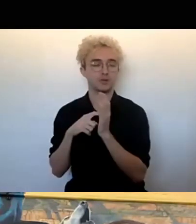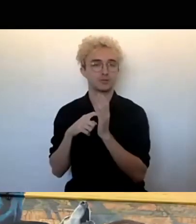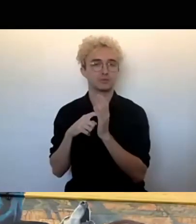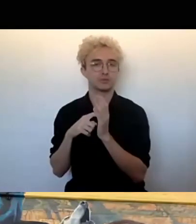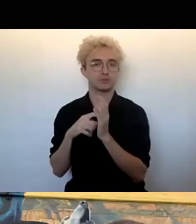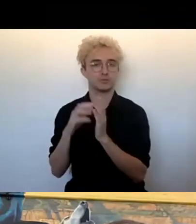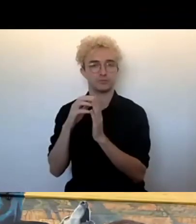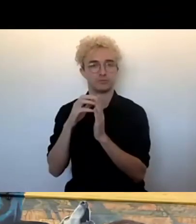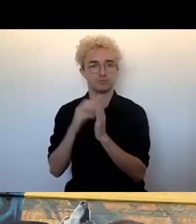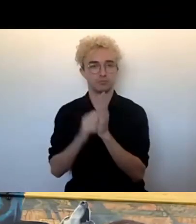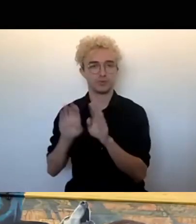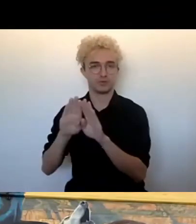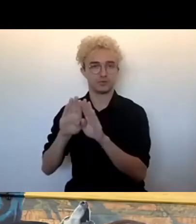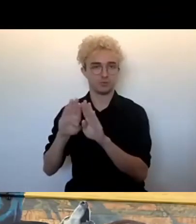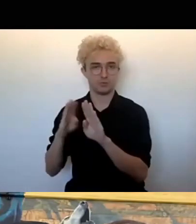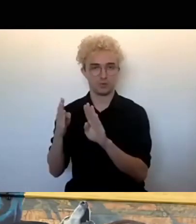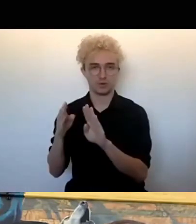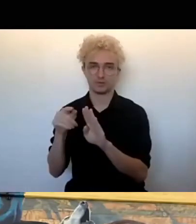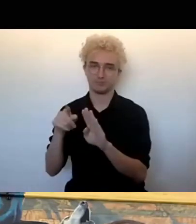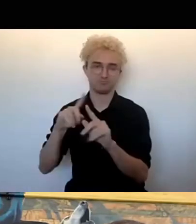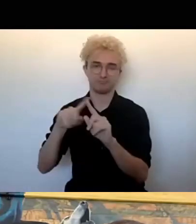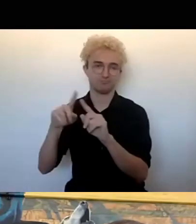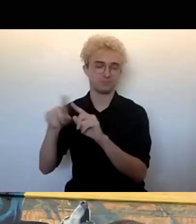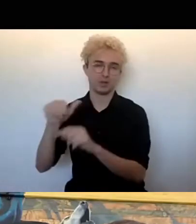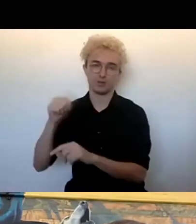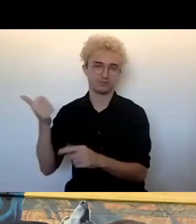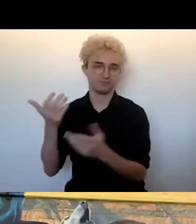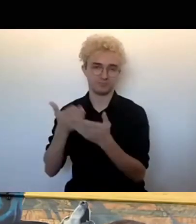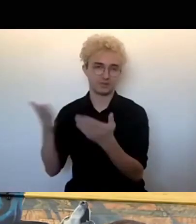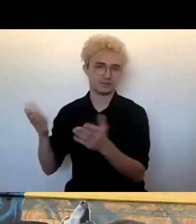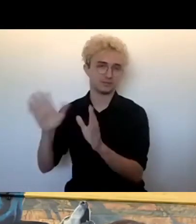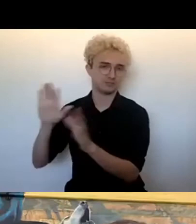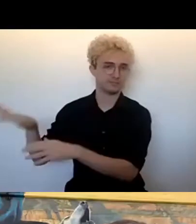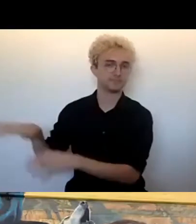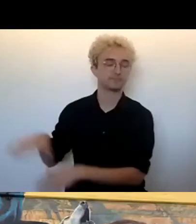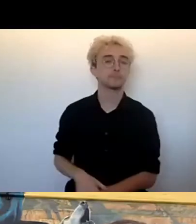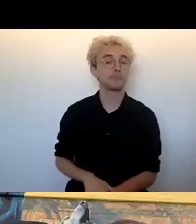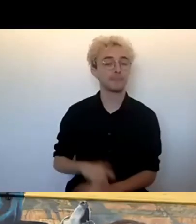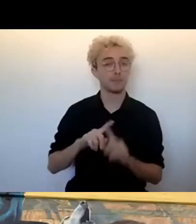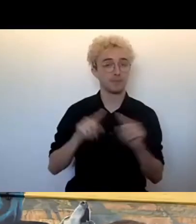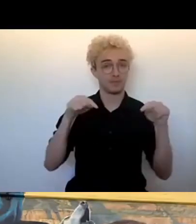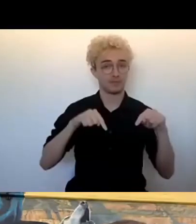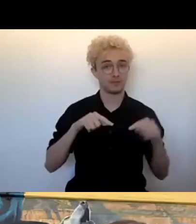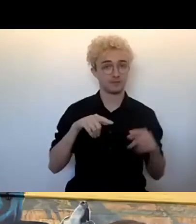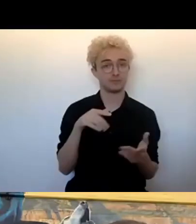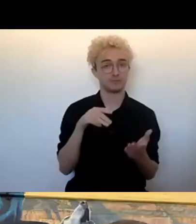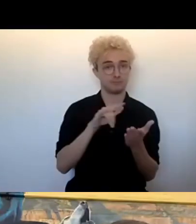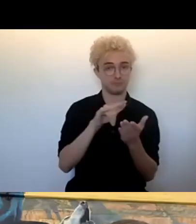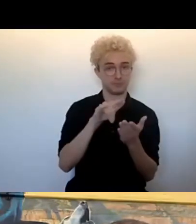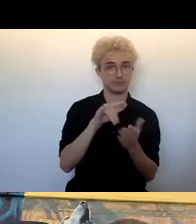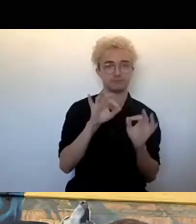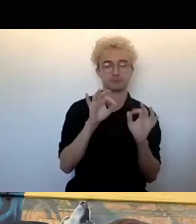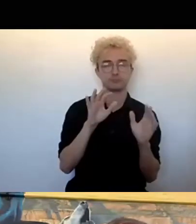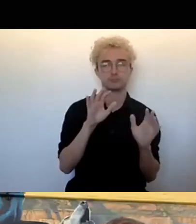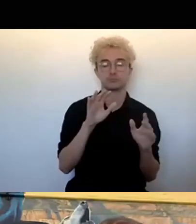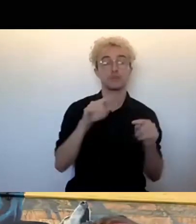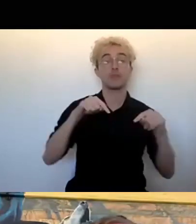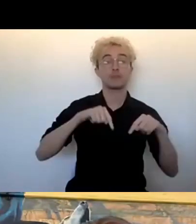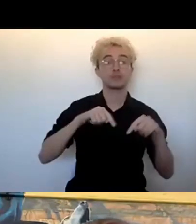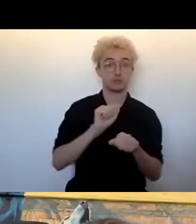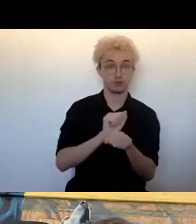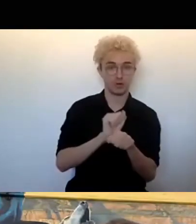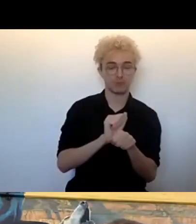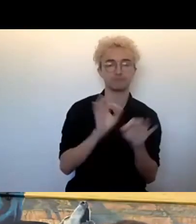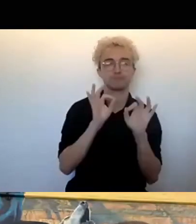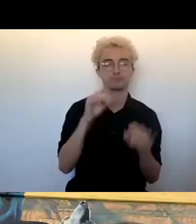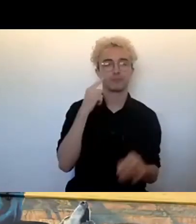photography purposes and that kind of thing. But this one is particularly suited for my type of aircraft and the speed that we